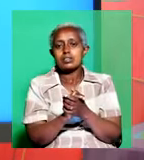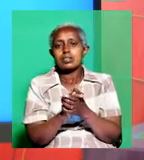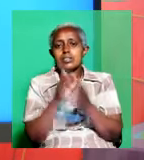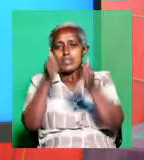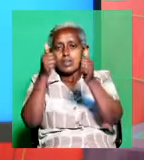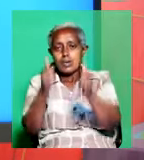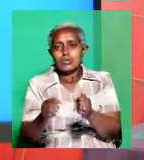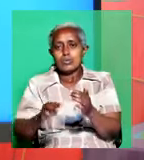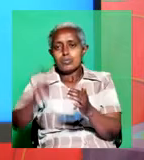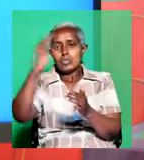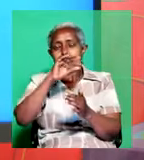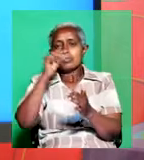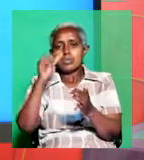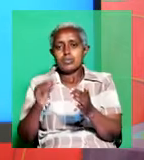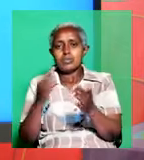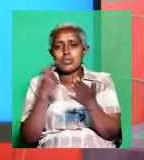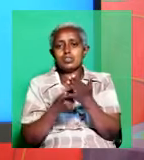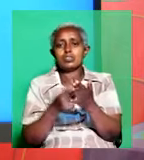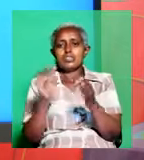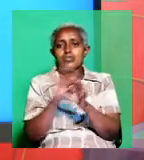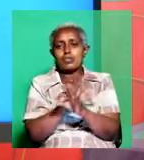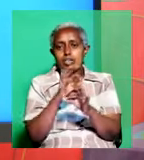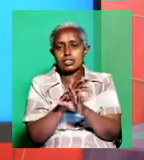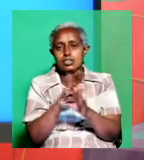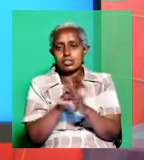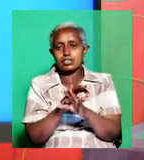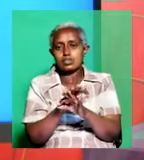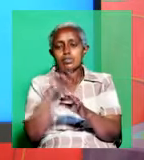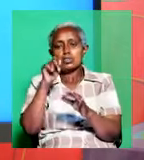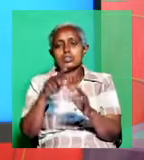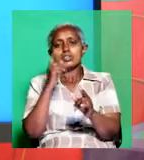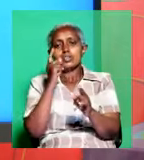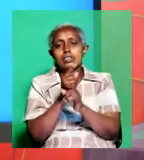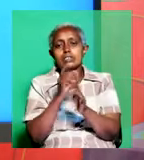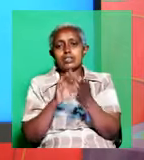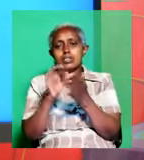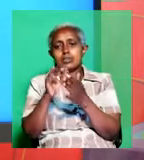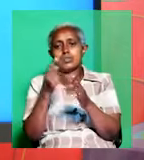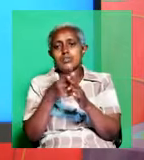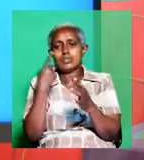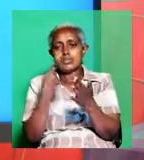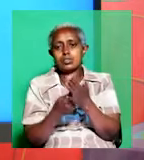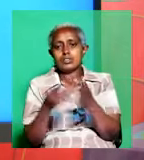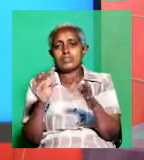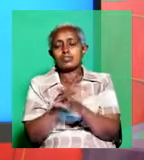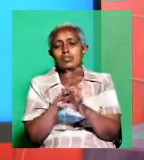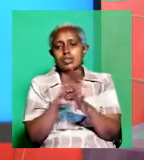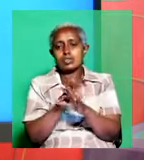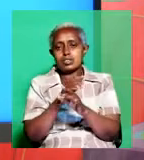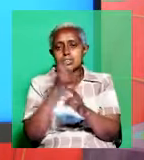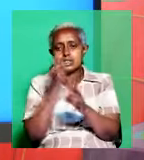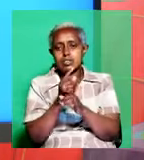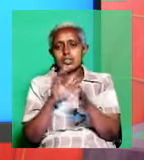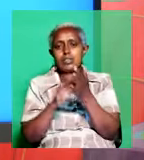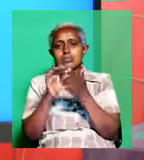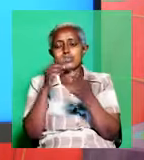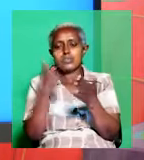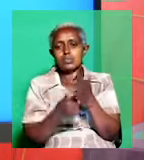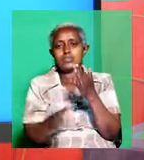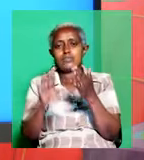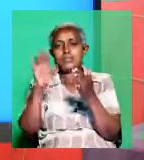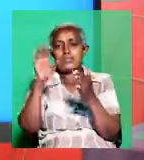the absolute max and minimum of this function, we need critical number for this function, the critical number which is found on